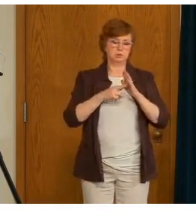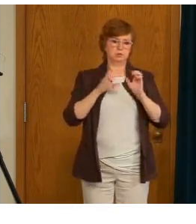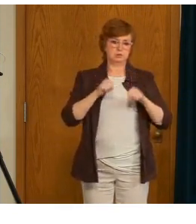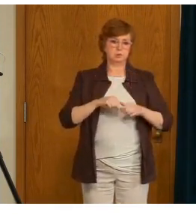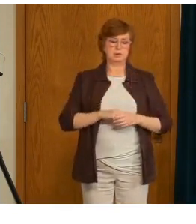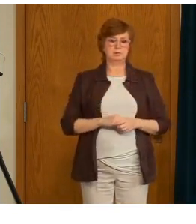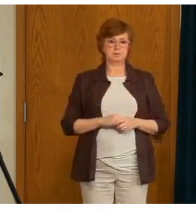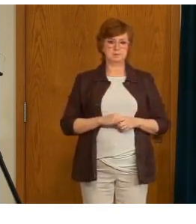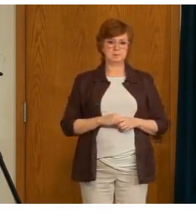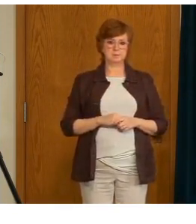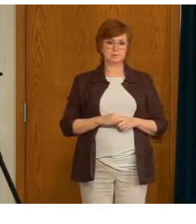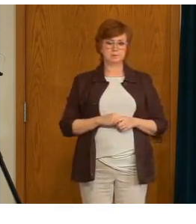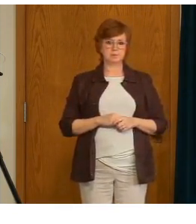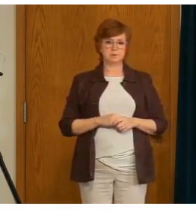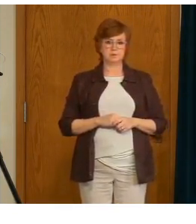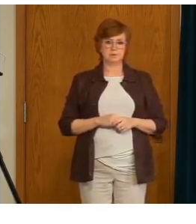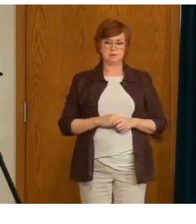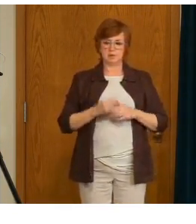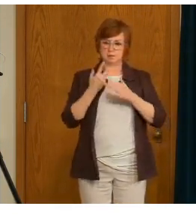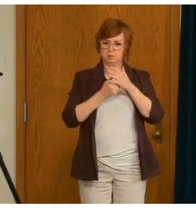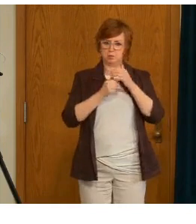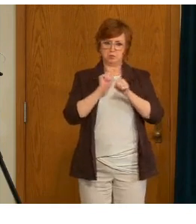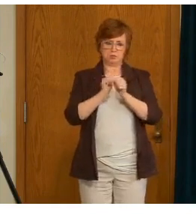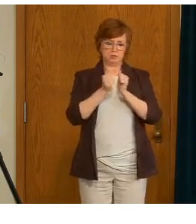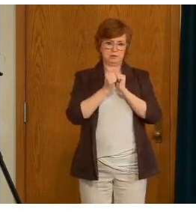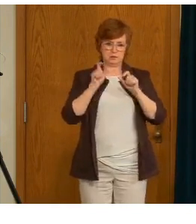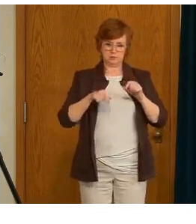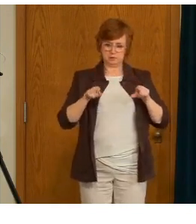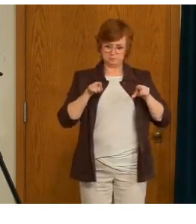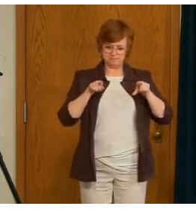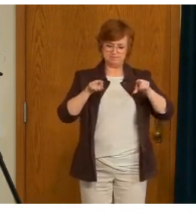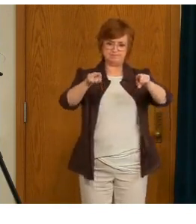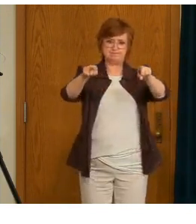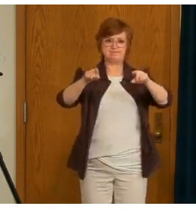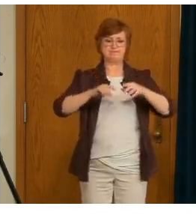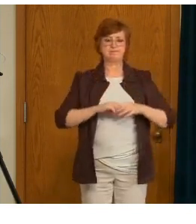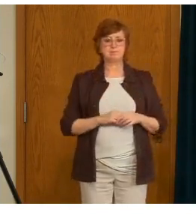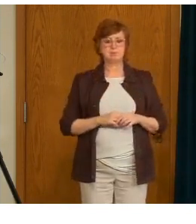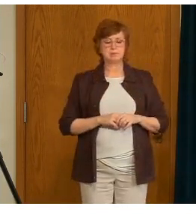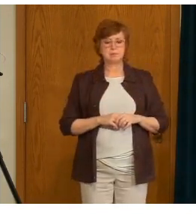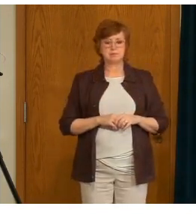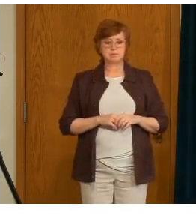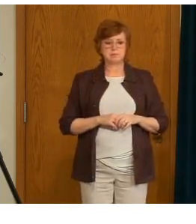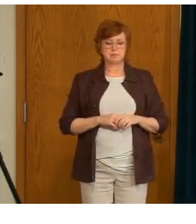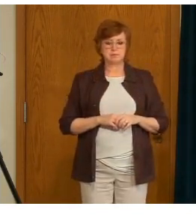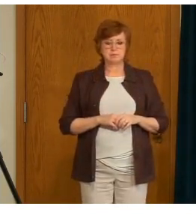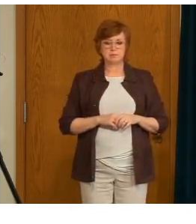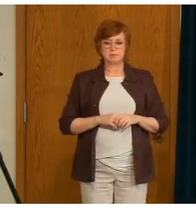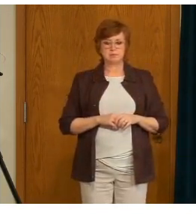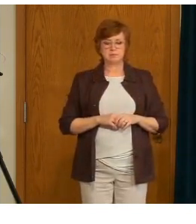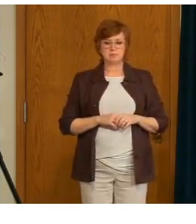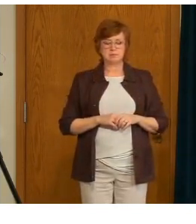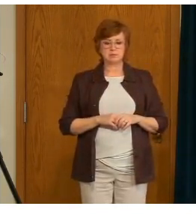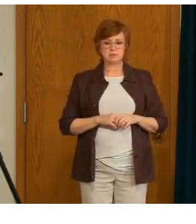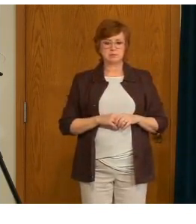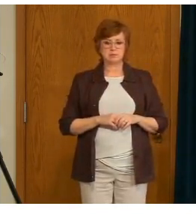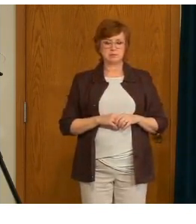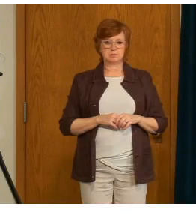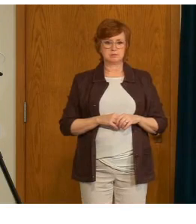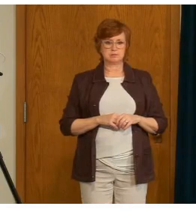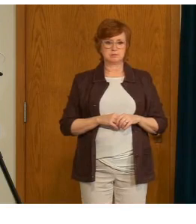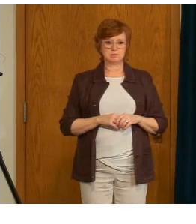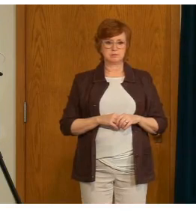relaxing public health measures. So it's working in tandem. The higher our vaccine uptake goes, first dose, and as we heard today, very quickly second